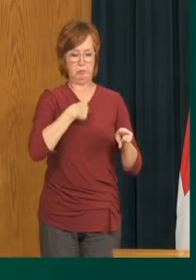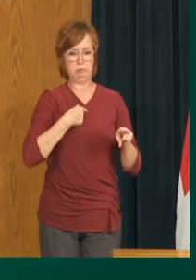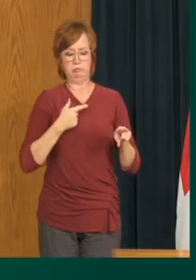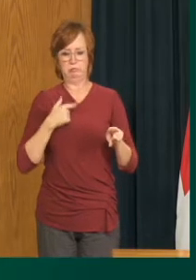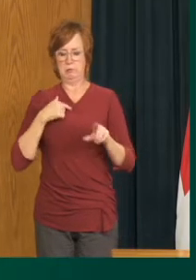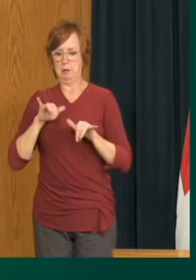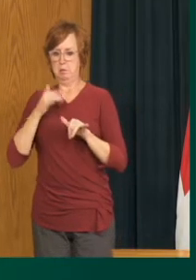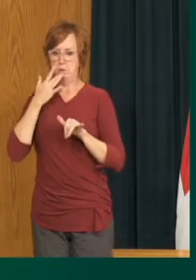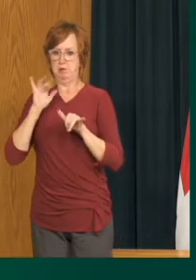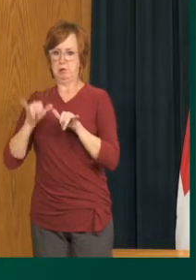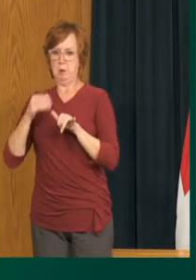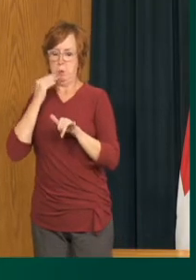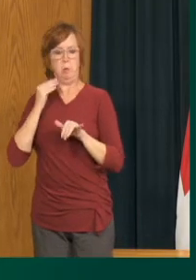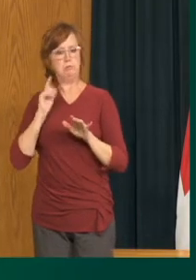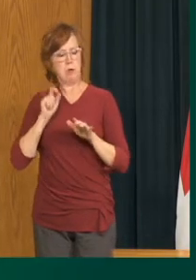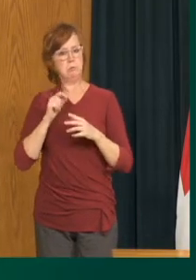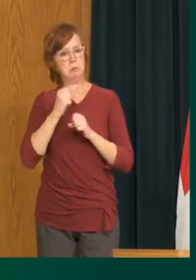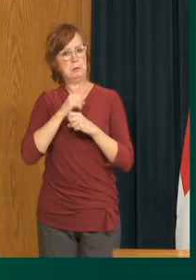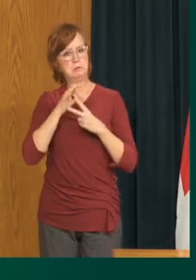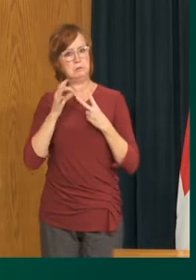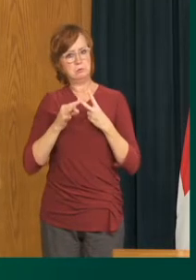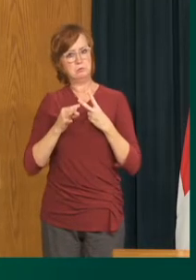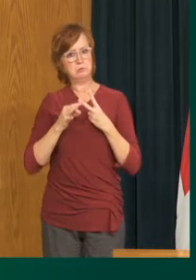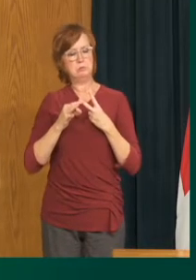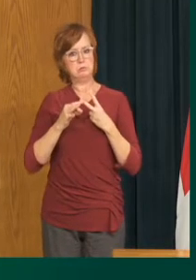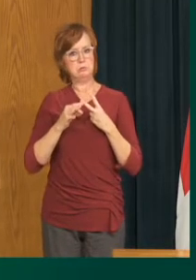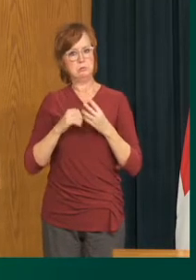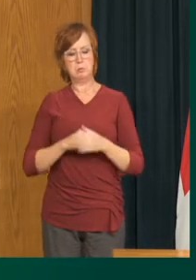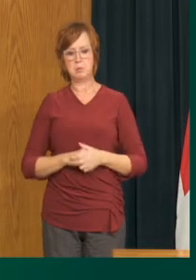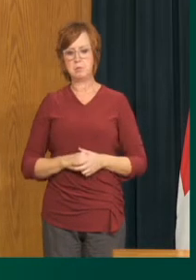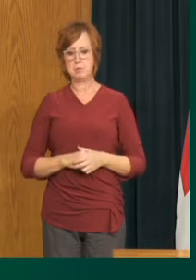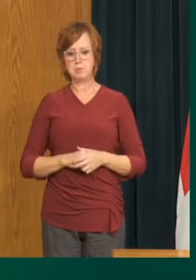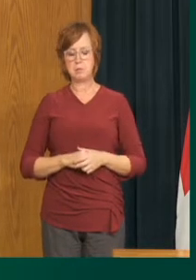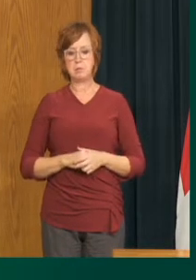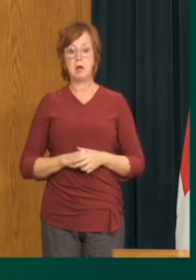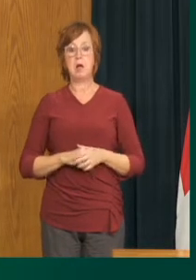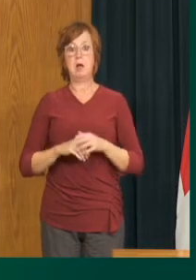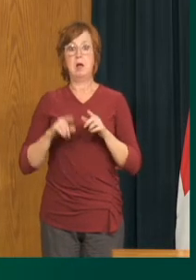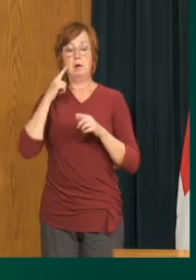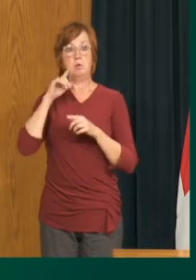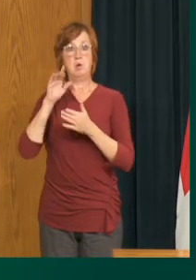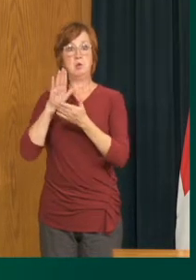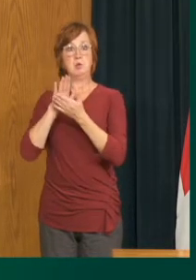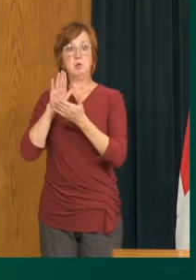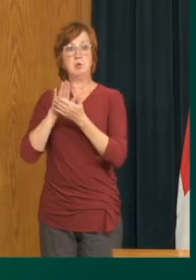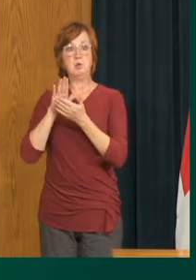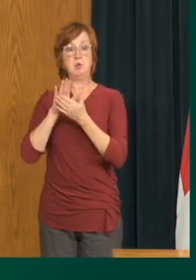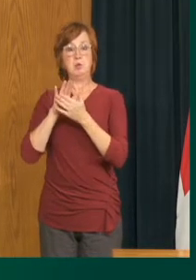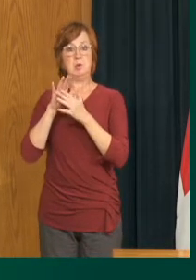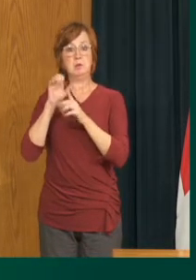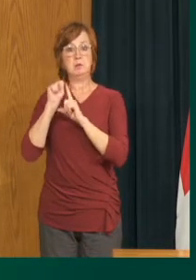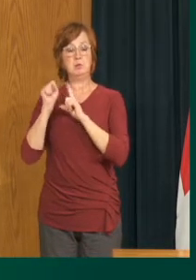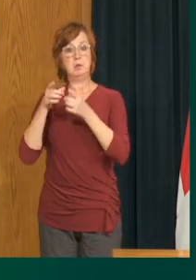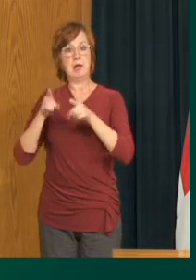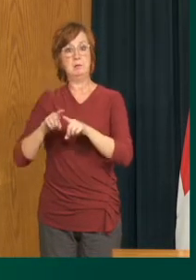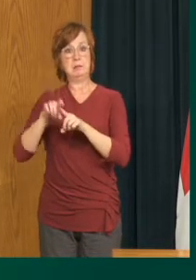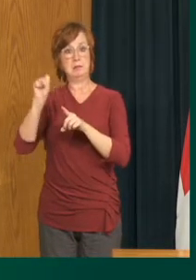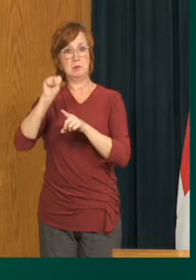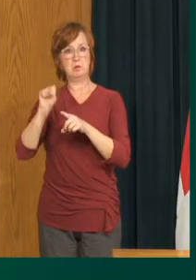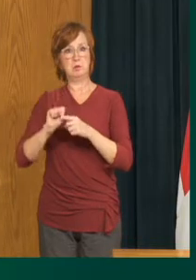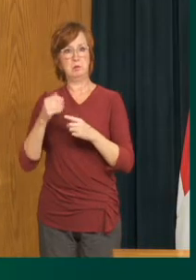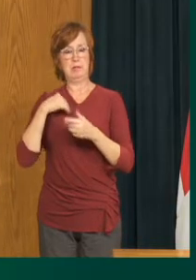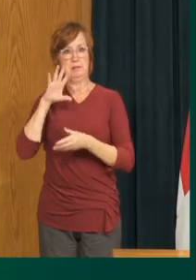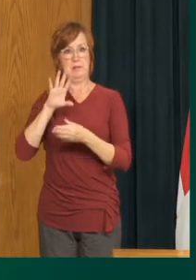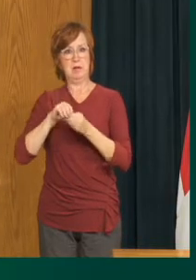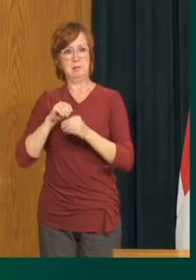with the case, at this point, there may be, I don't have the full information because investigations are ongoing. I think there may be 1 or